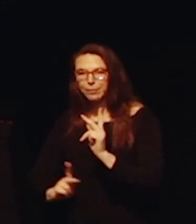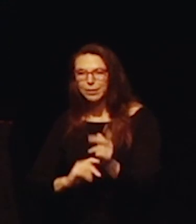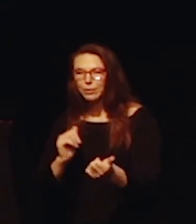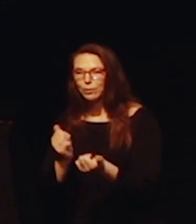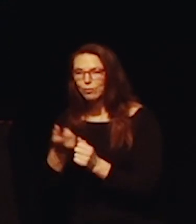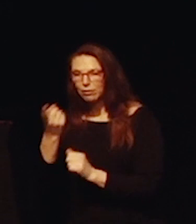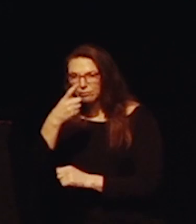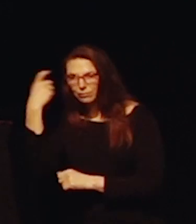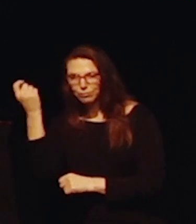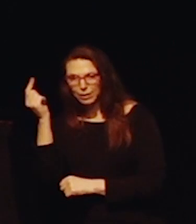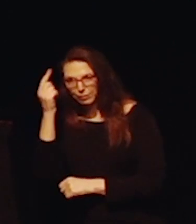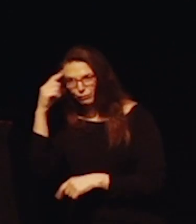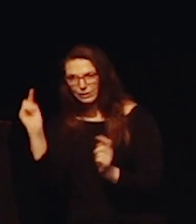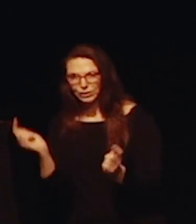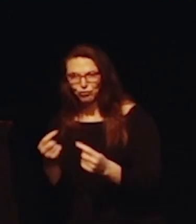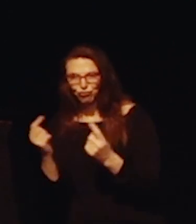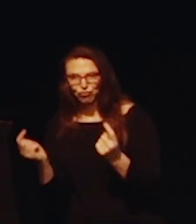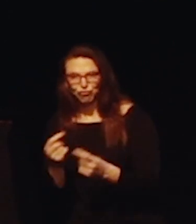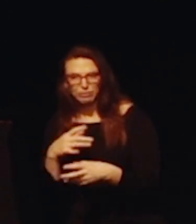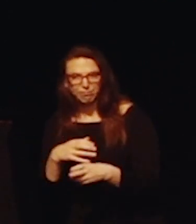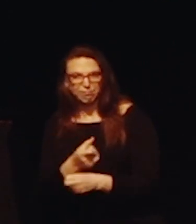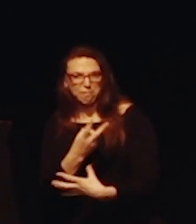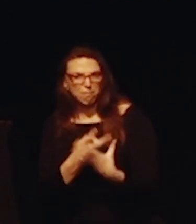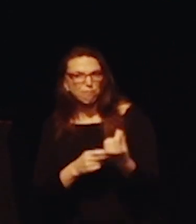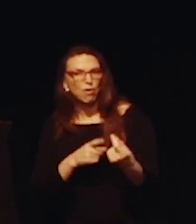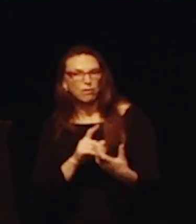with Traumatic Brain Injury.